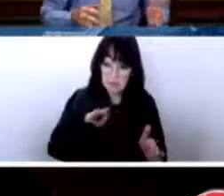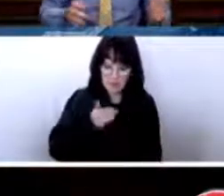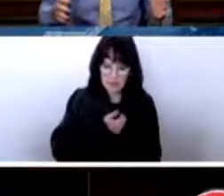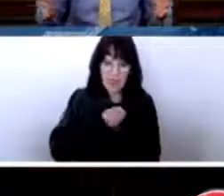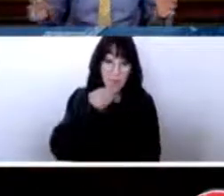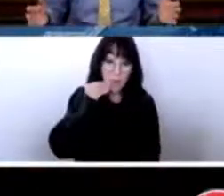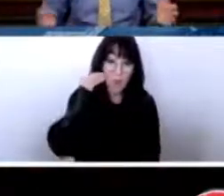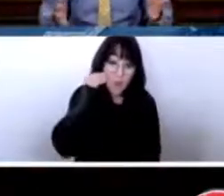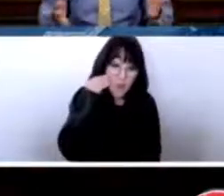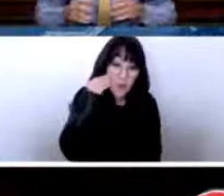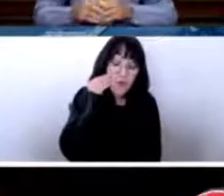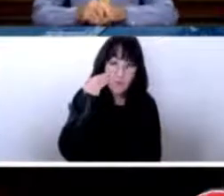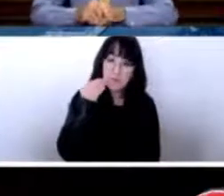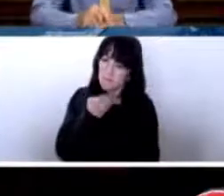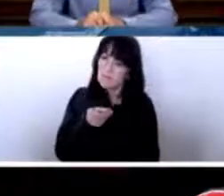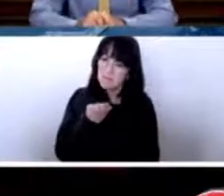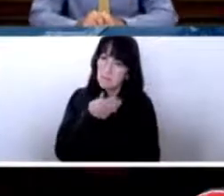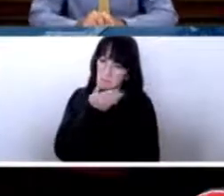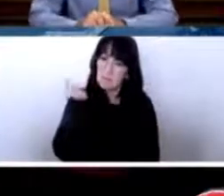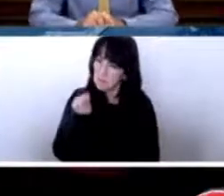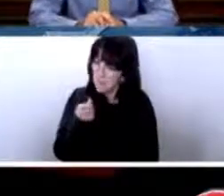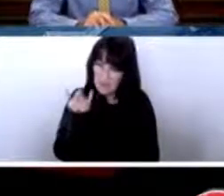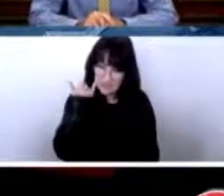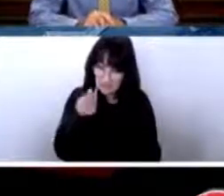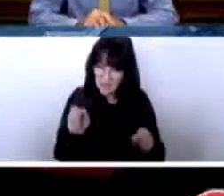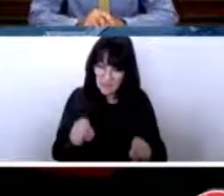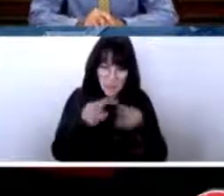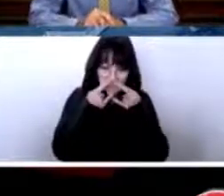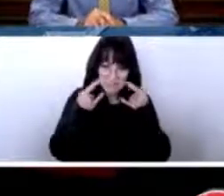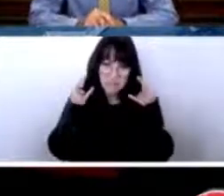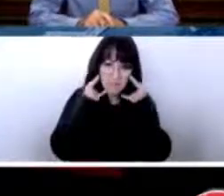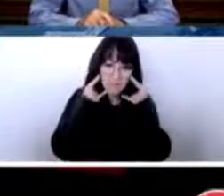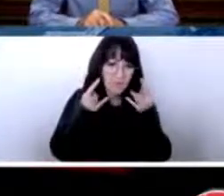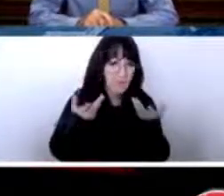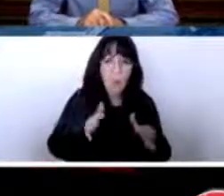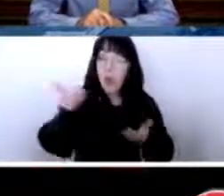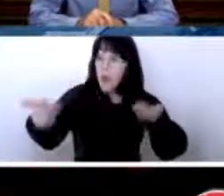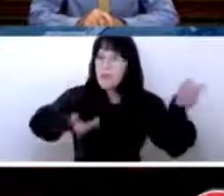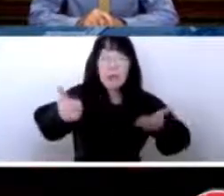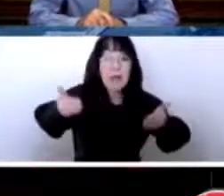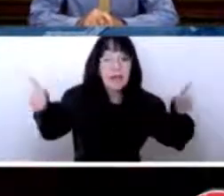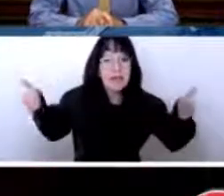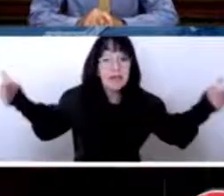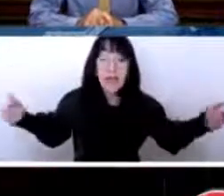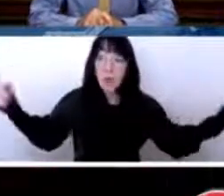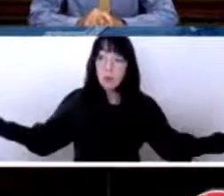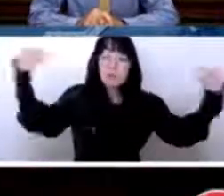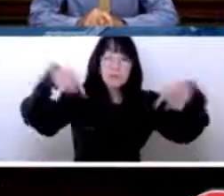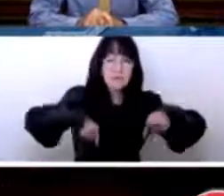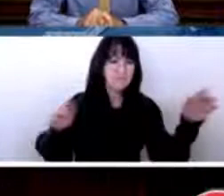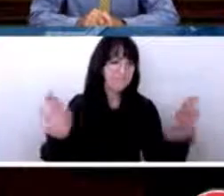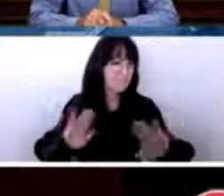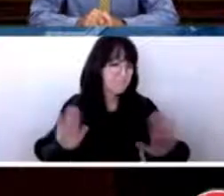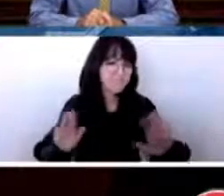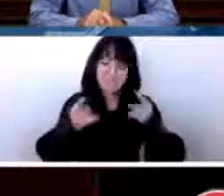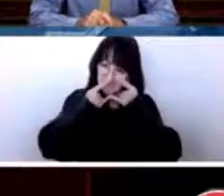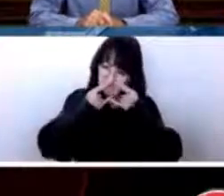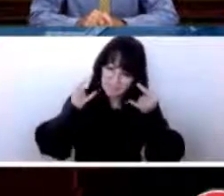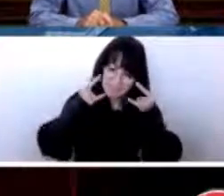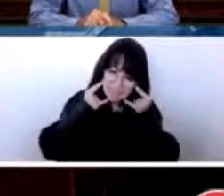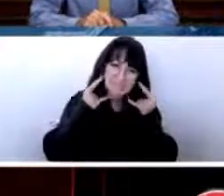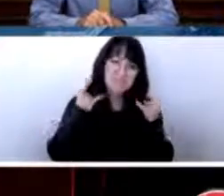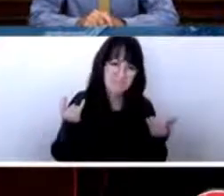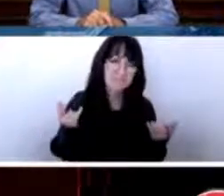private places, and now is not the time to bring a bunch of neighbors over for a house party. It's just not going to